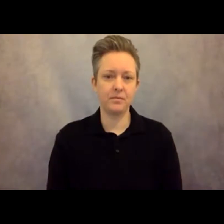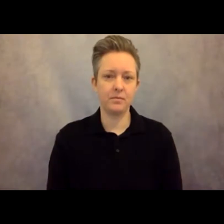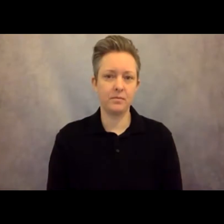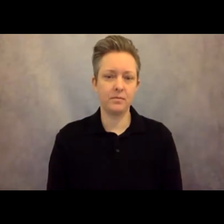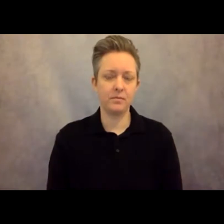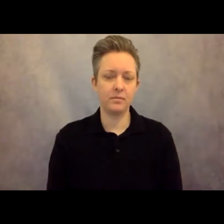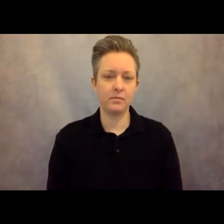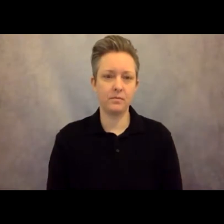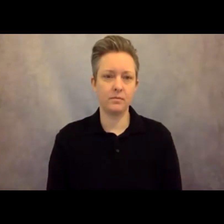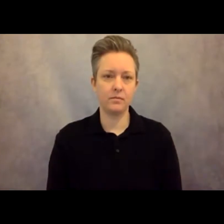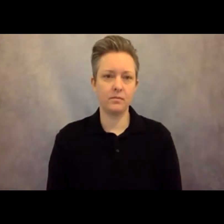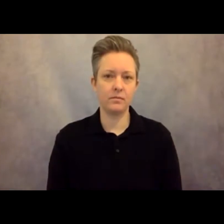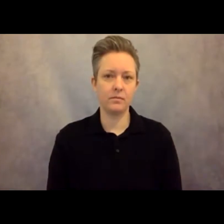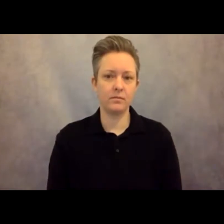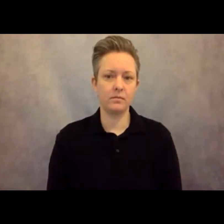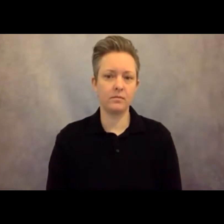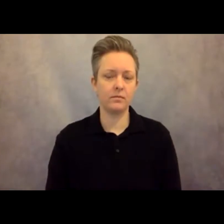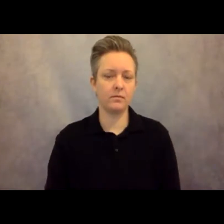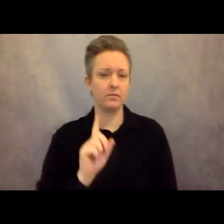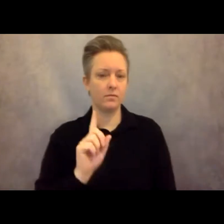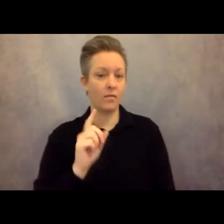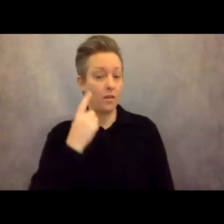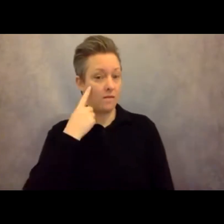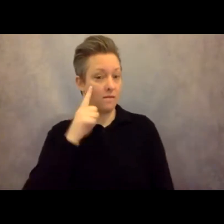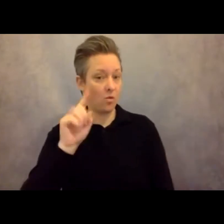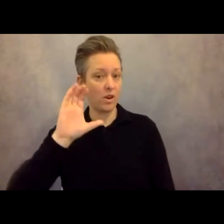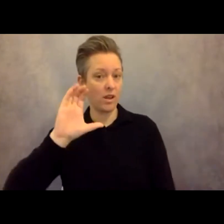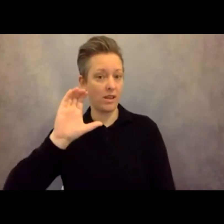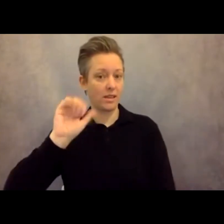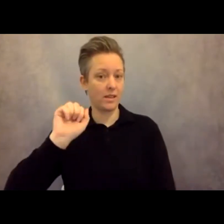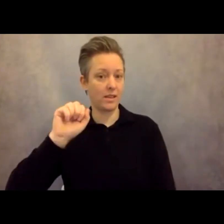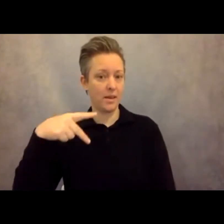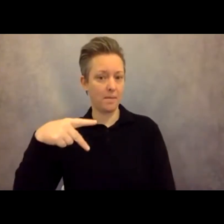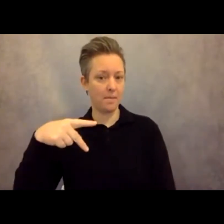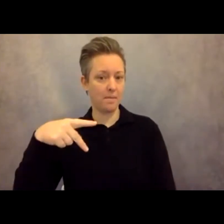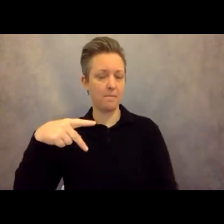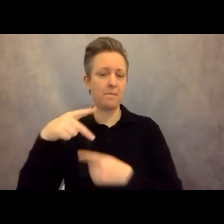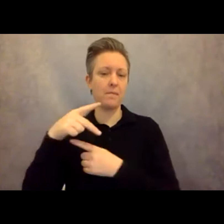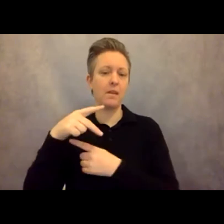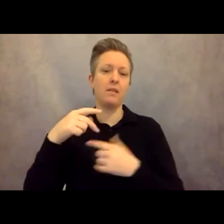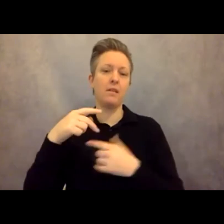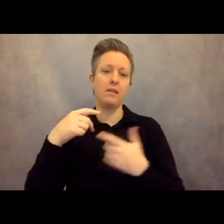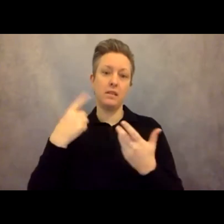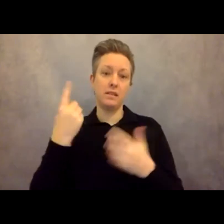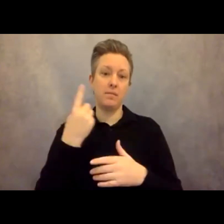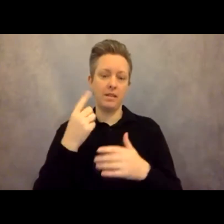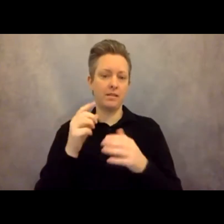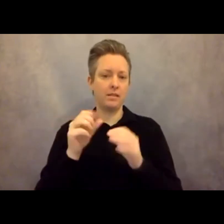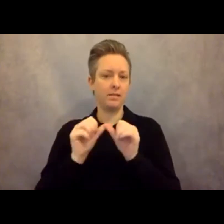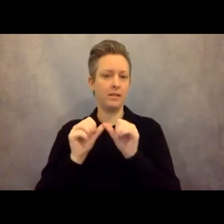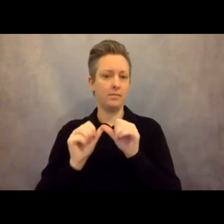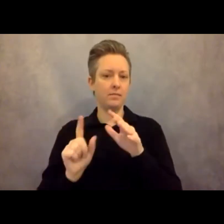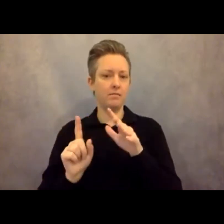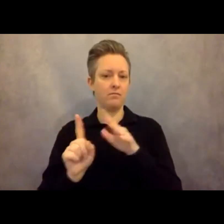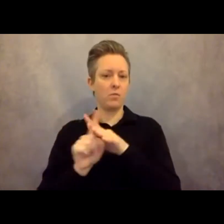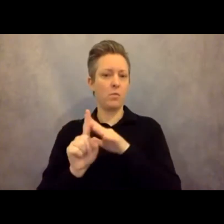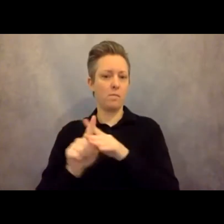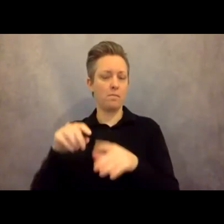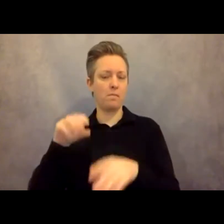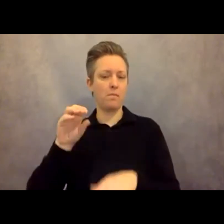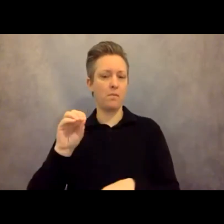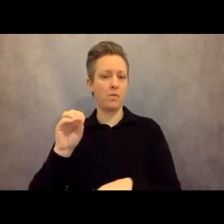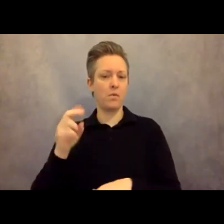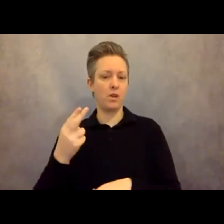I would just say for CAP, this is something that's been coming up at OHSU a lot in the last couple